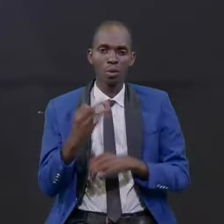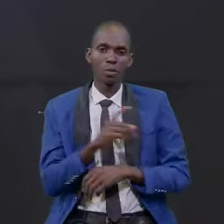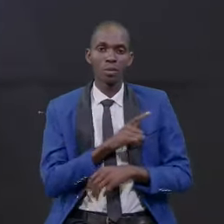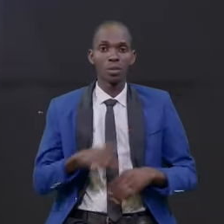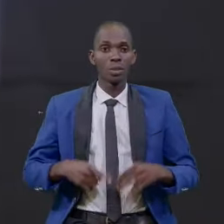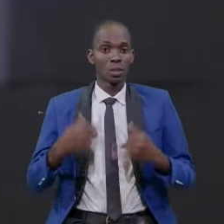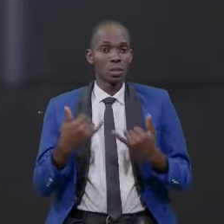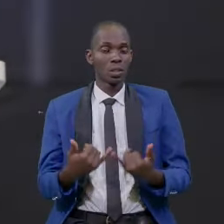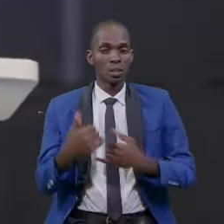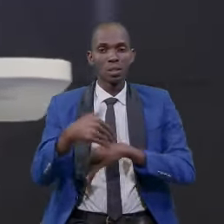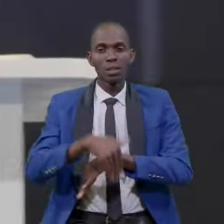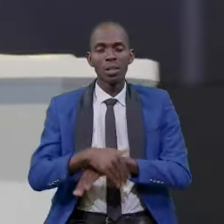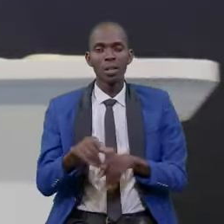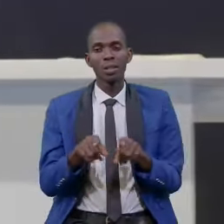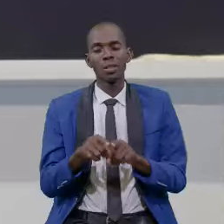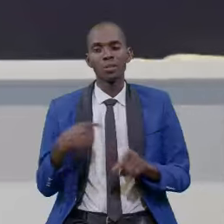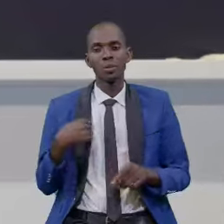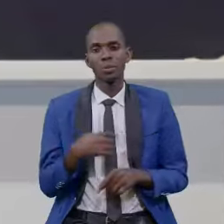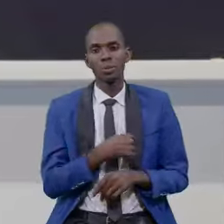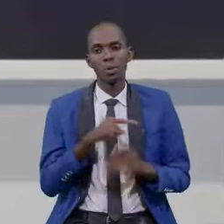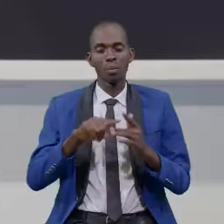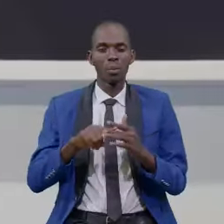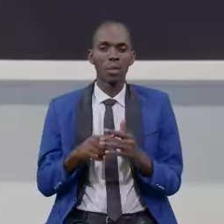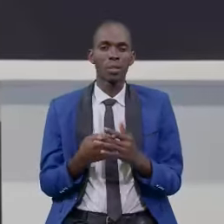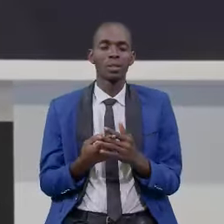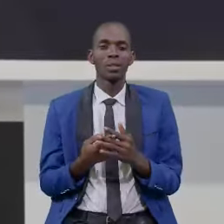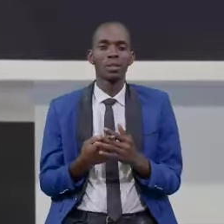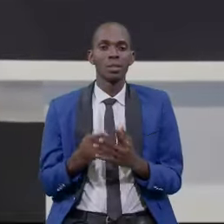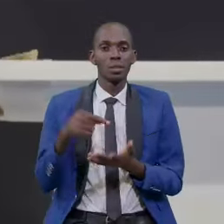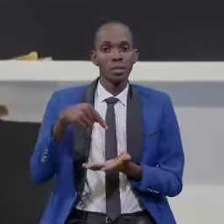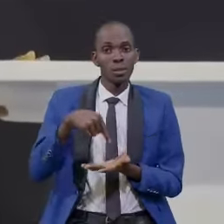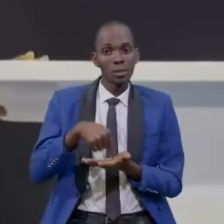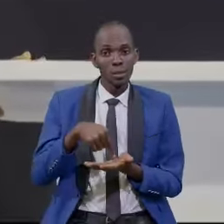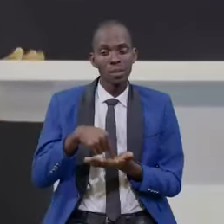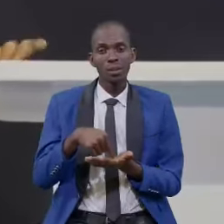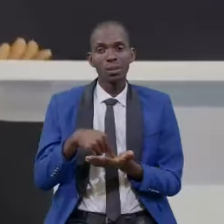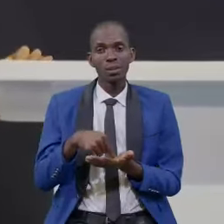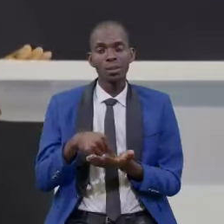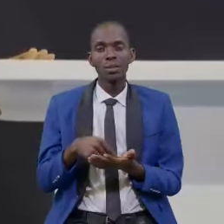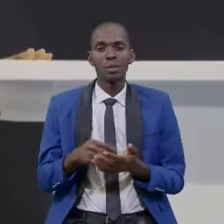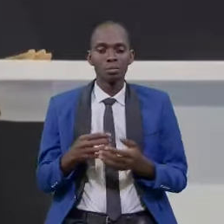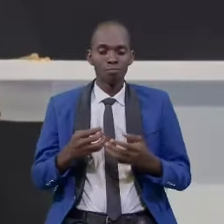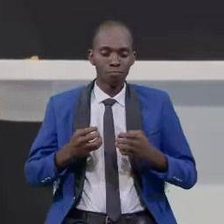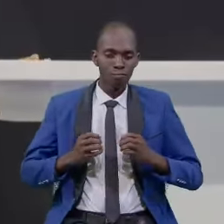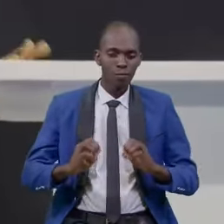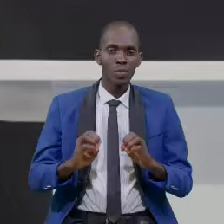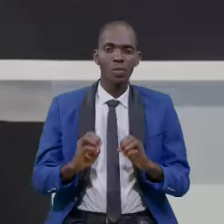Tonight, as we begin this epoch-making